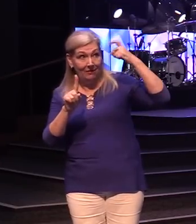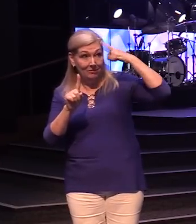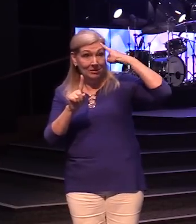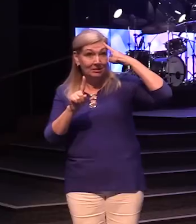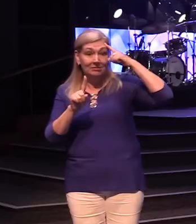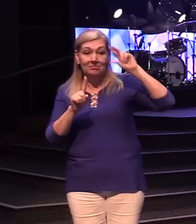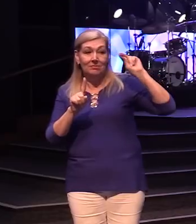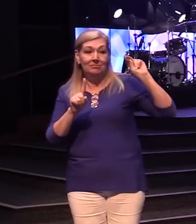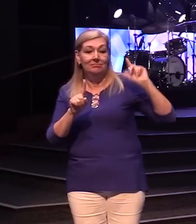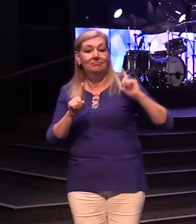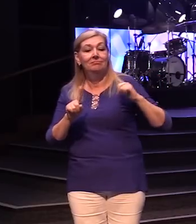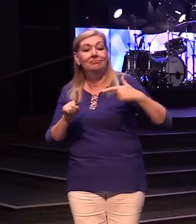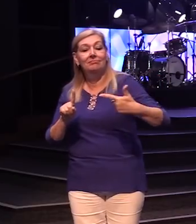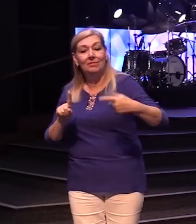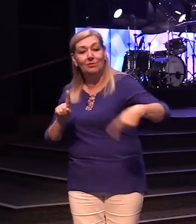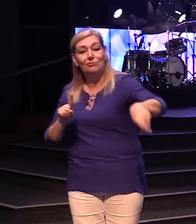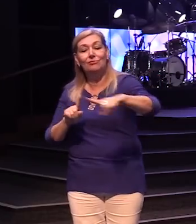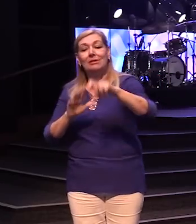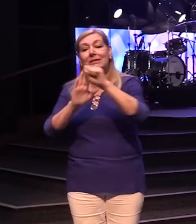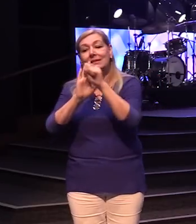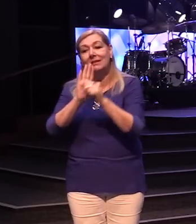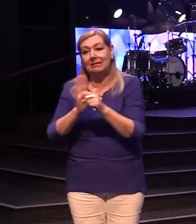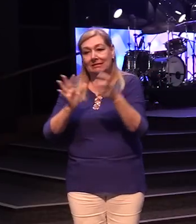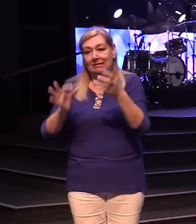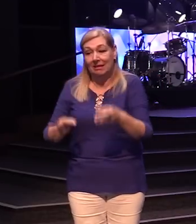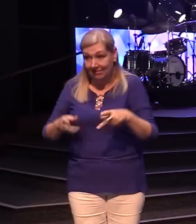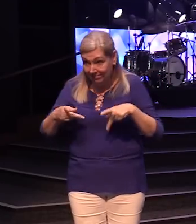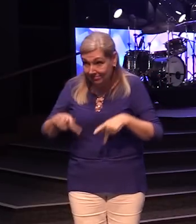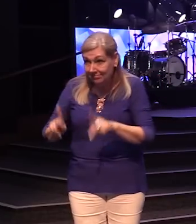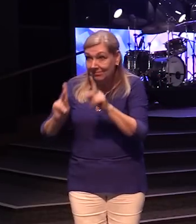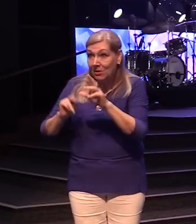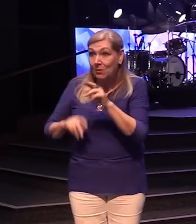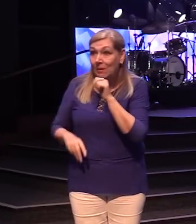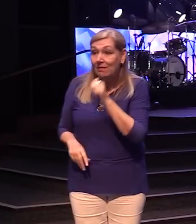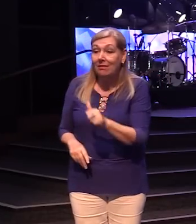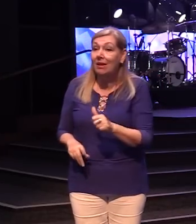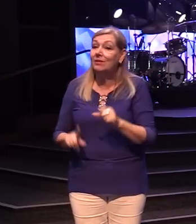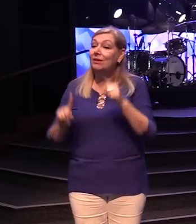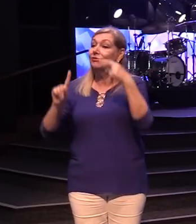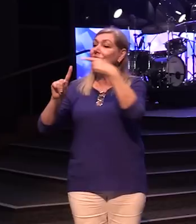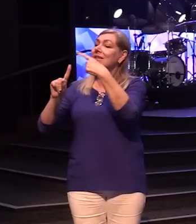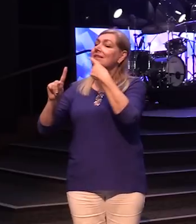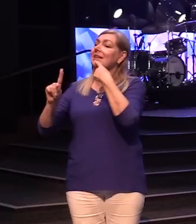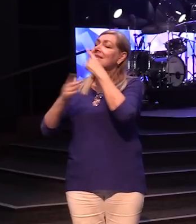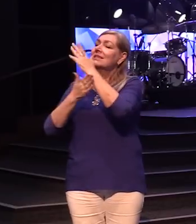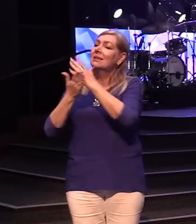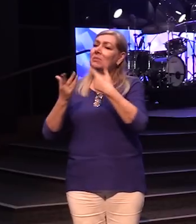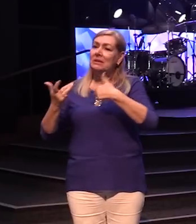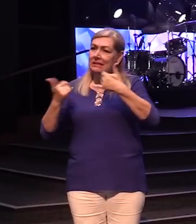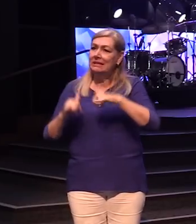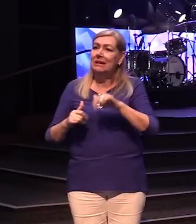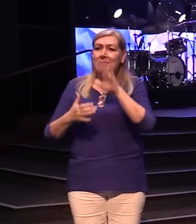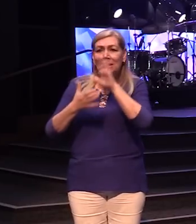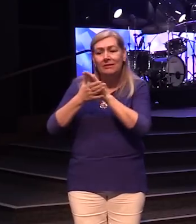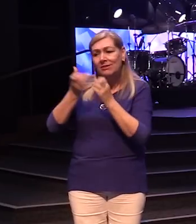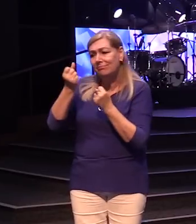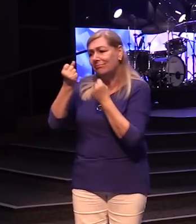to the states. All the Supreme Court said was, we still believe, some of us, in the